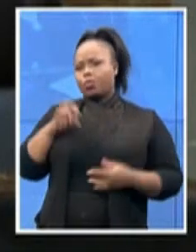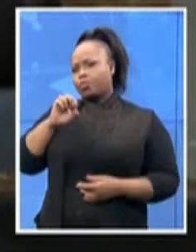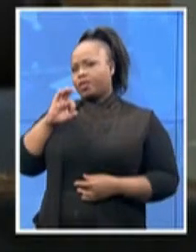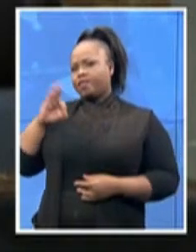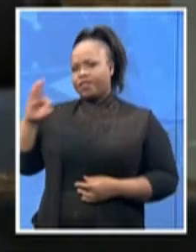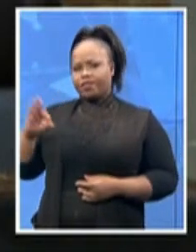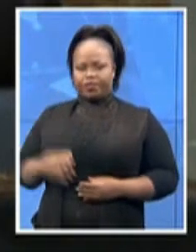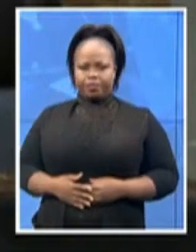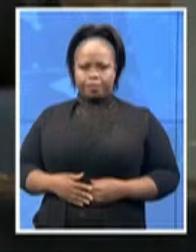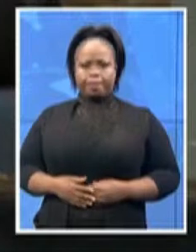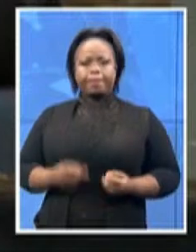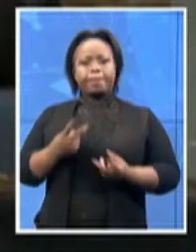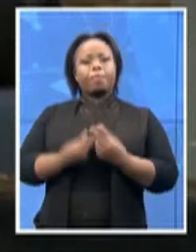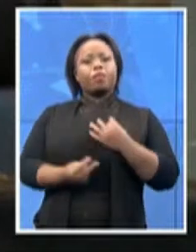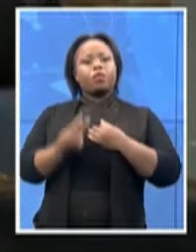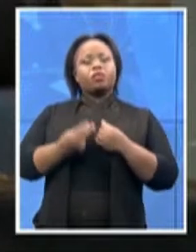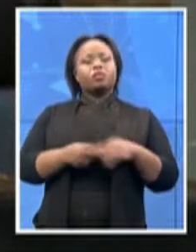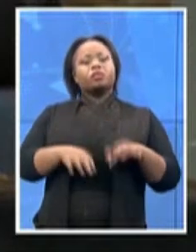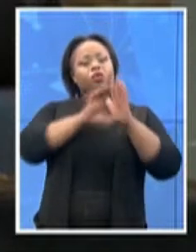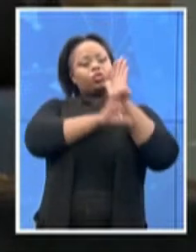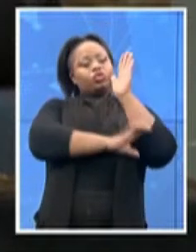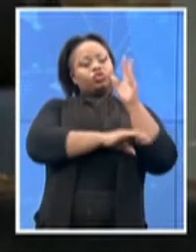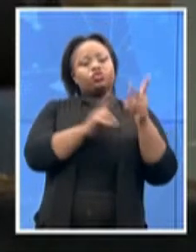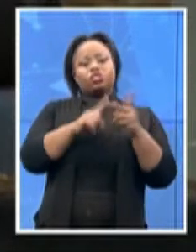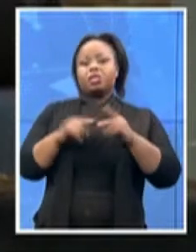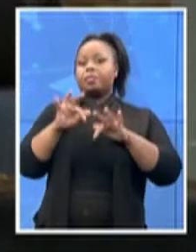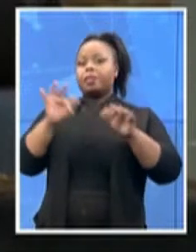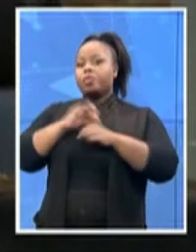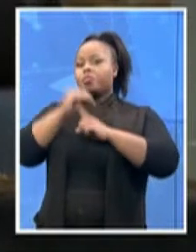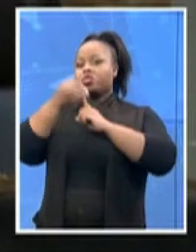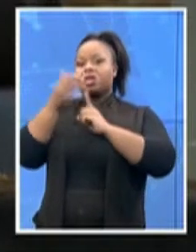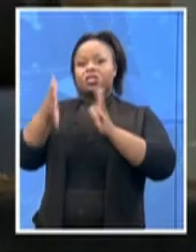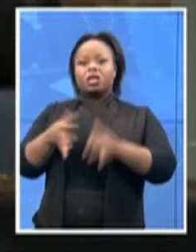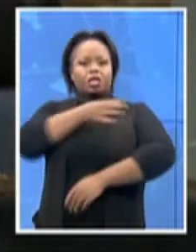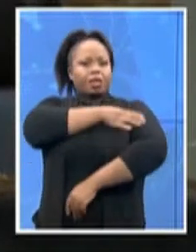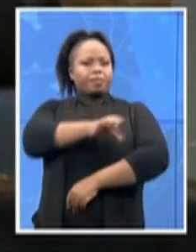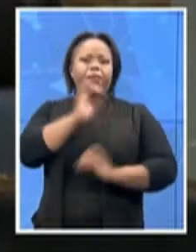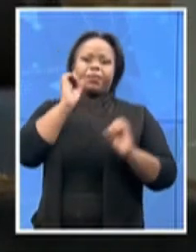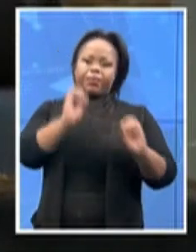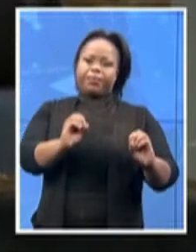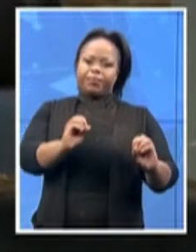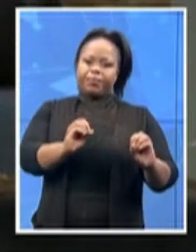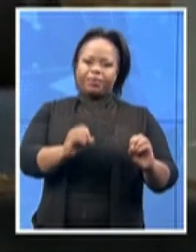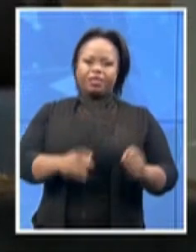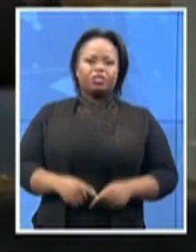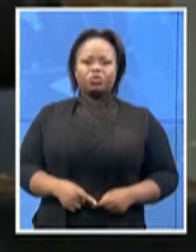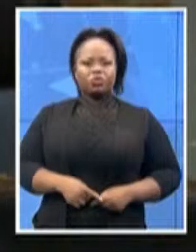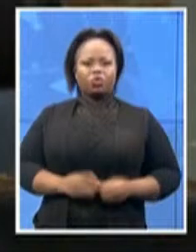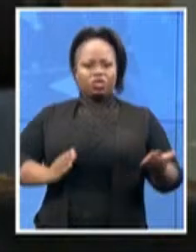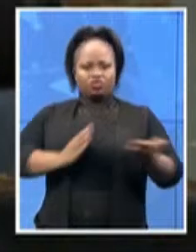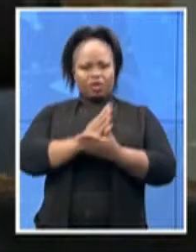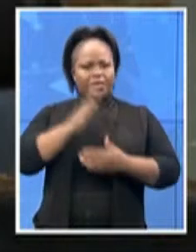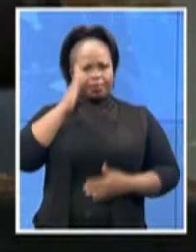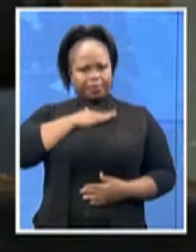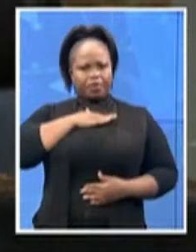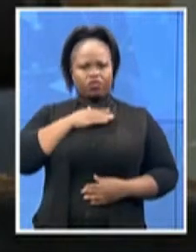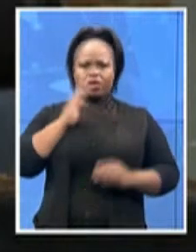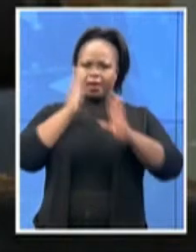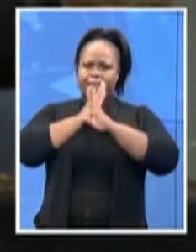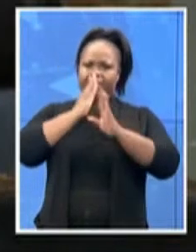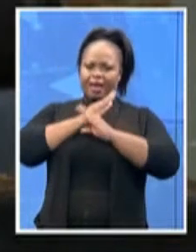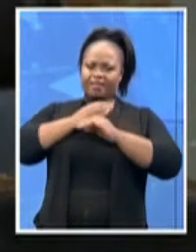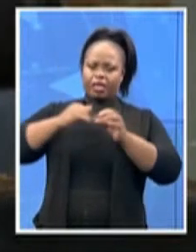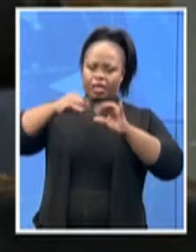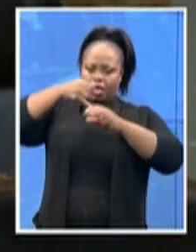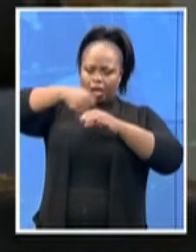Act do not empower the Public Protector to investigate private affairs of political parties. Political parties